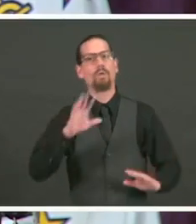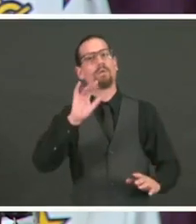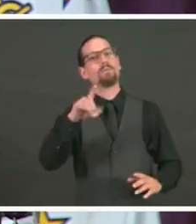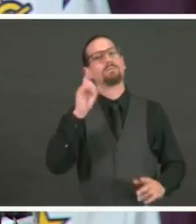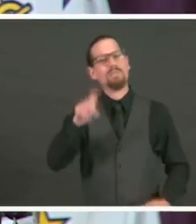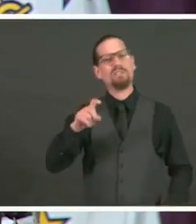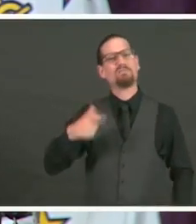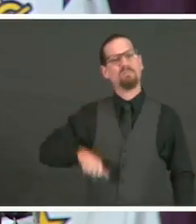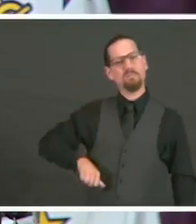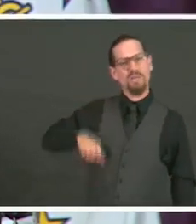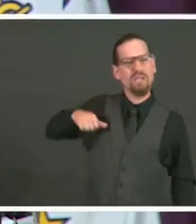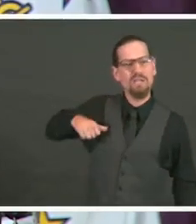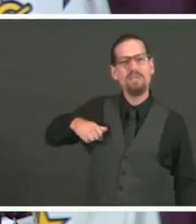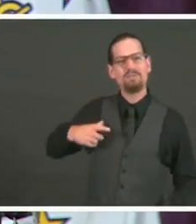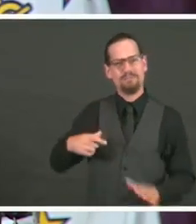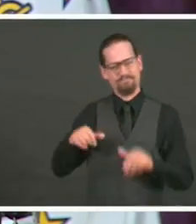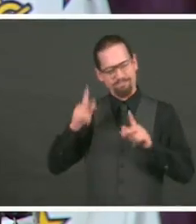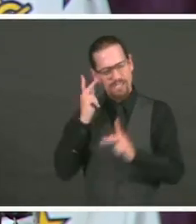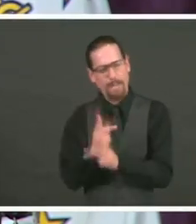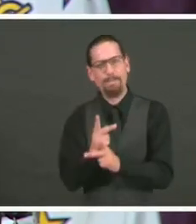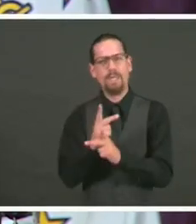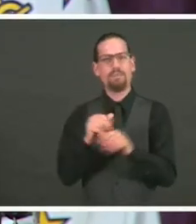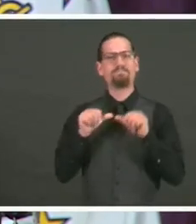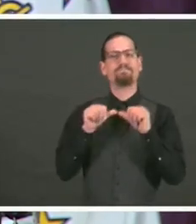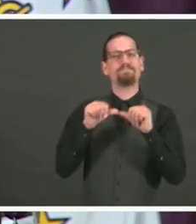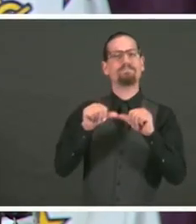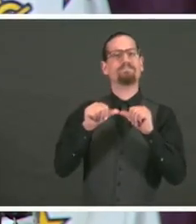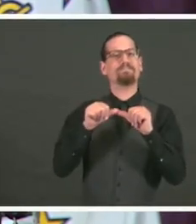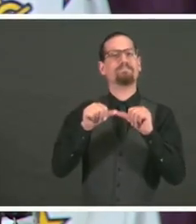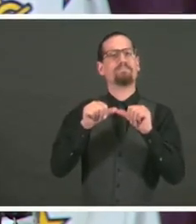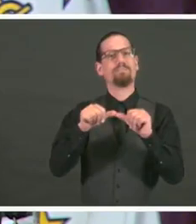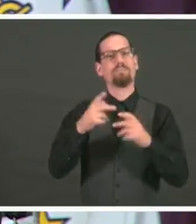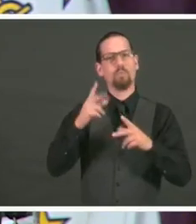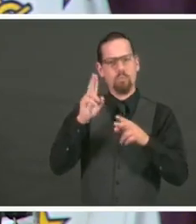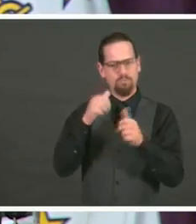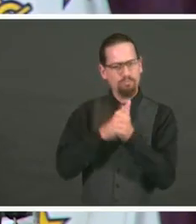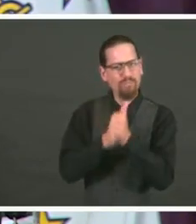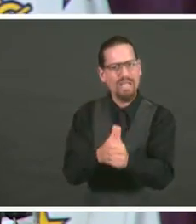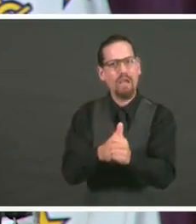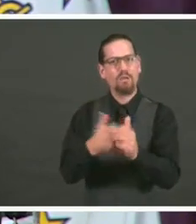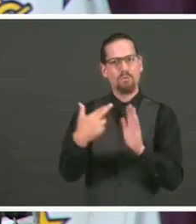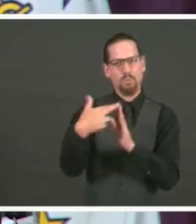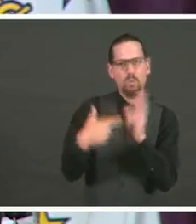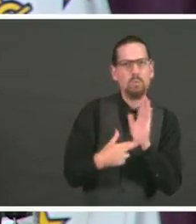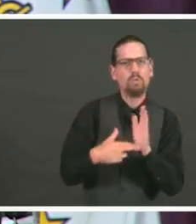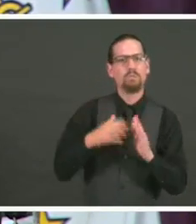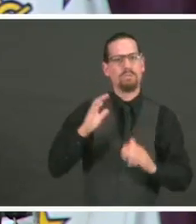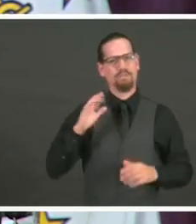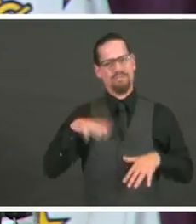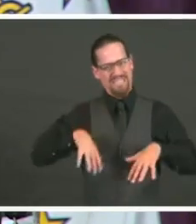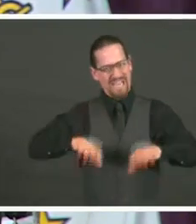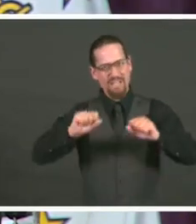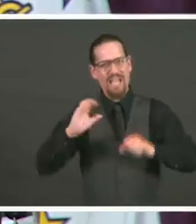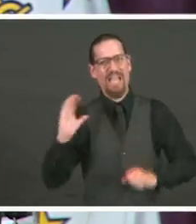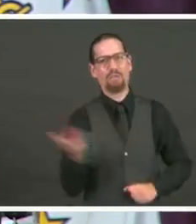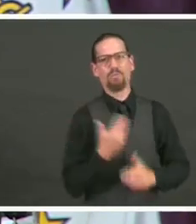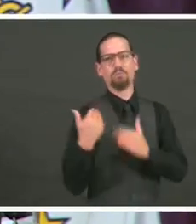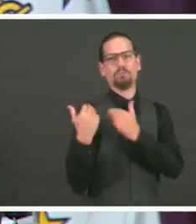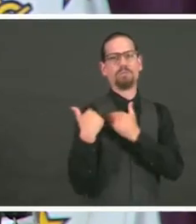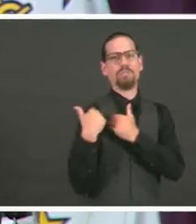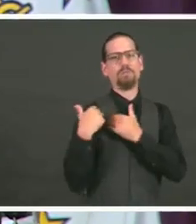on that map. Have some pride in ourselves and our response, and let's make it our business to do the right thing.